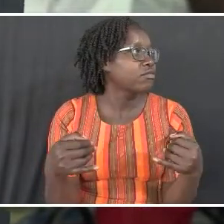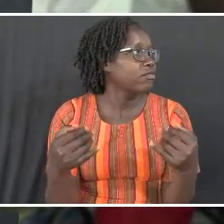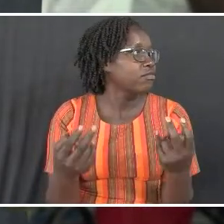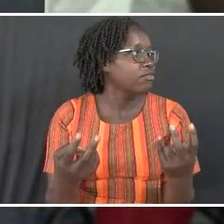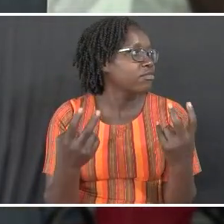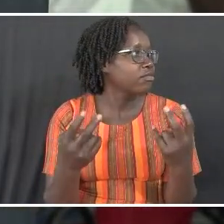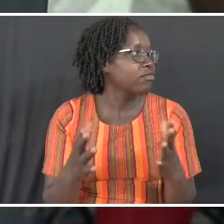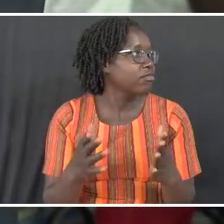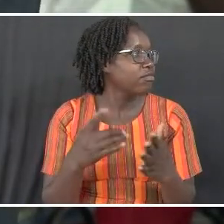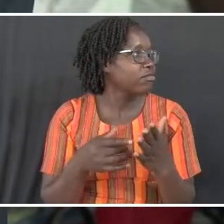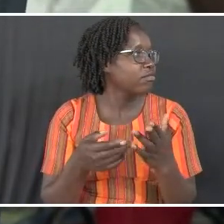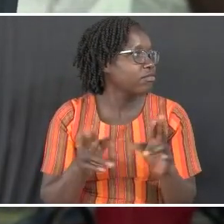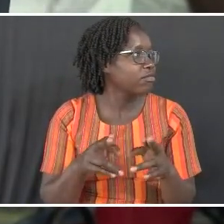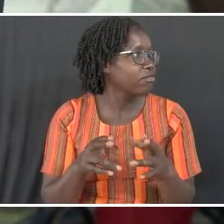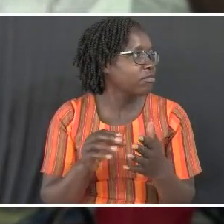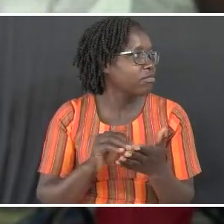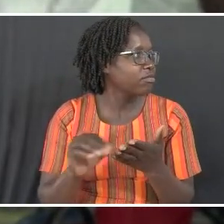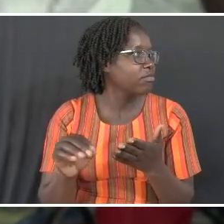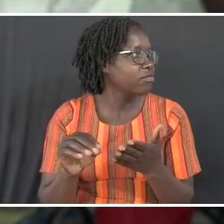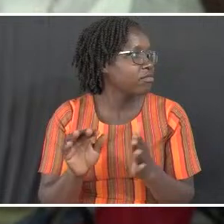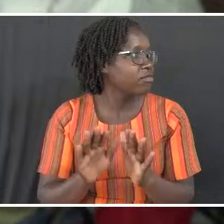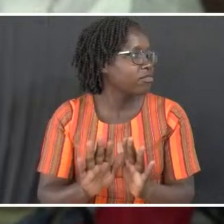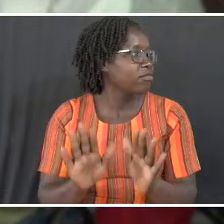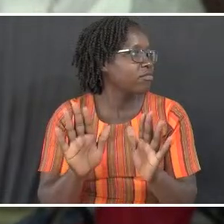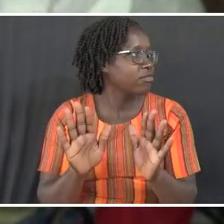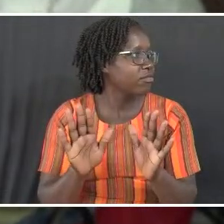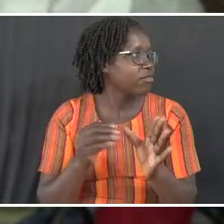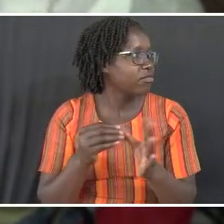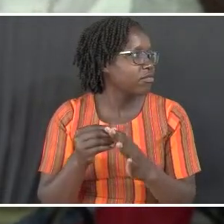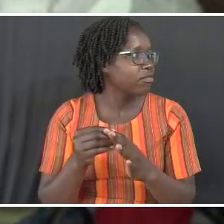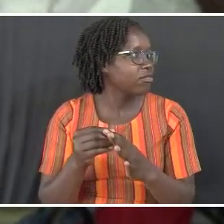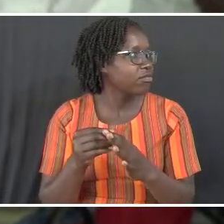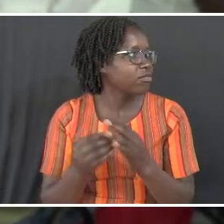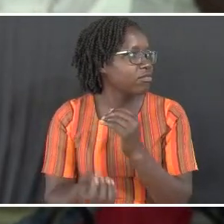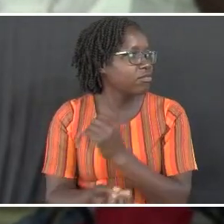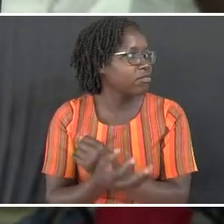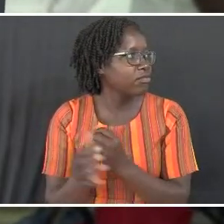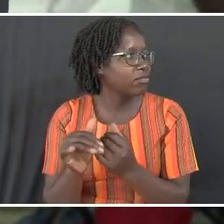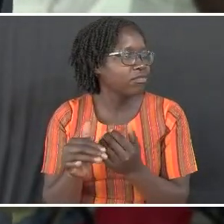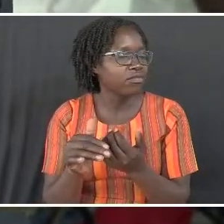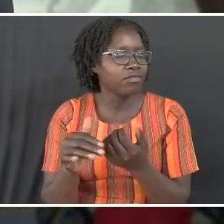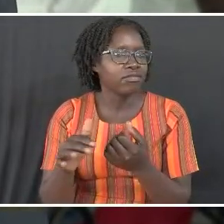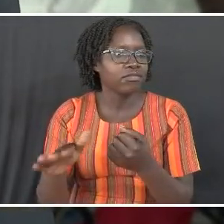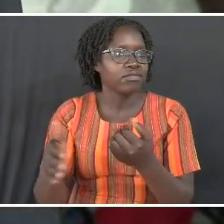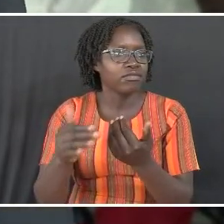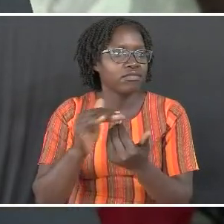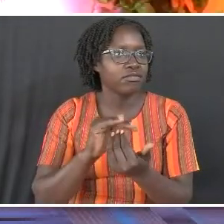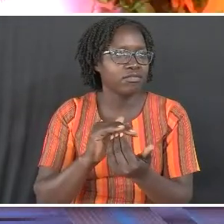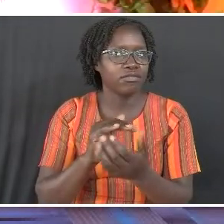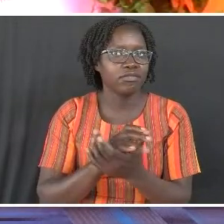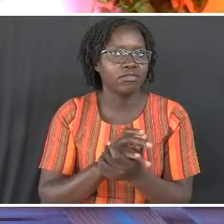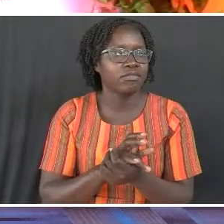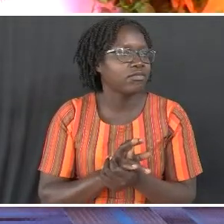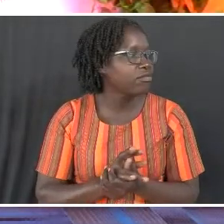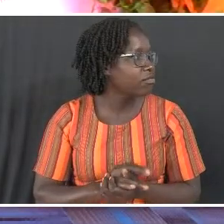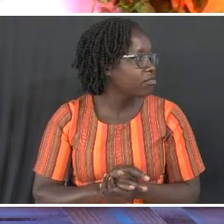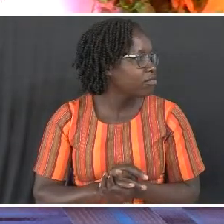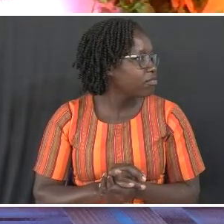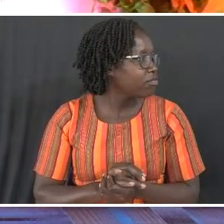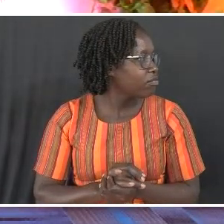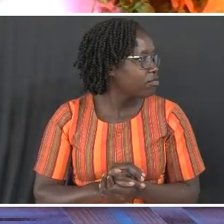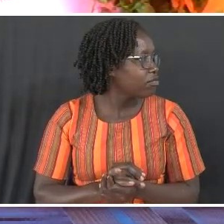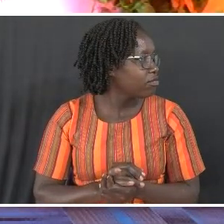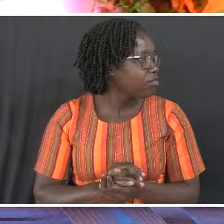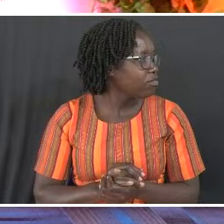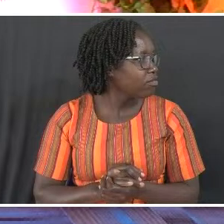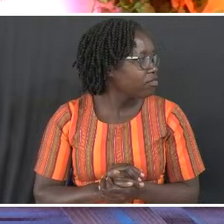you remove your tooth? Is it okay to leave it that way, or is it advisable to fill? Okay. Thank you. Thank you